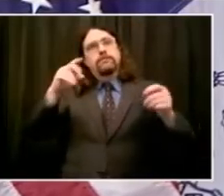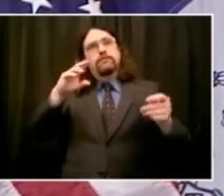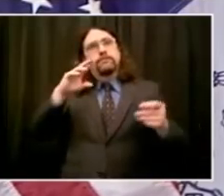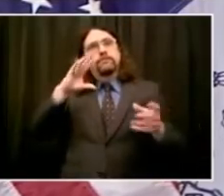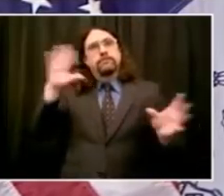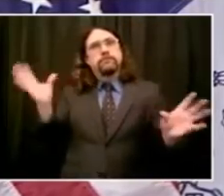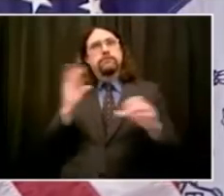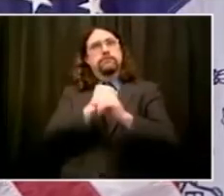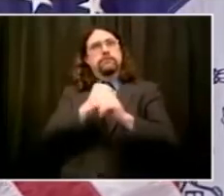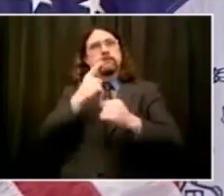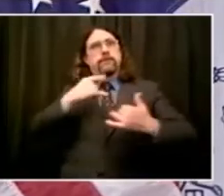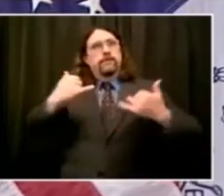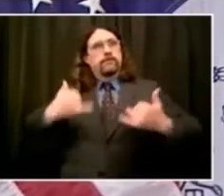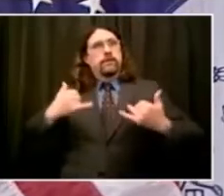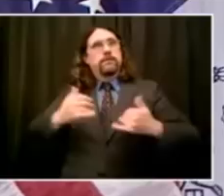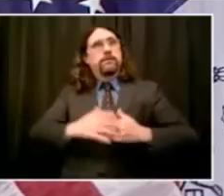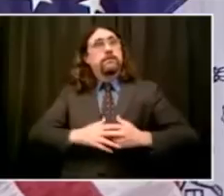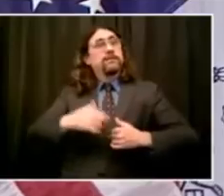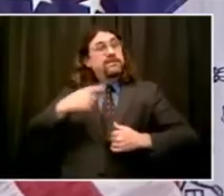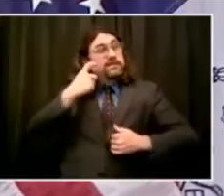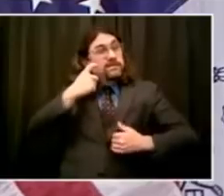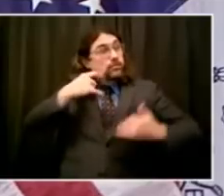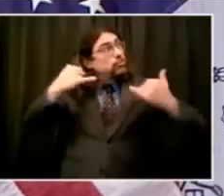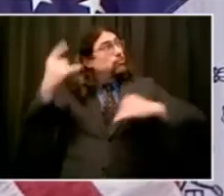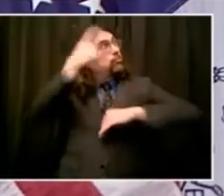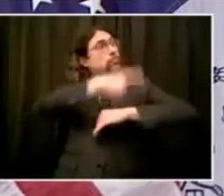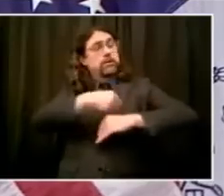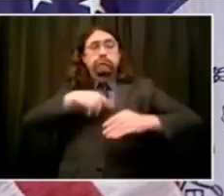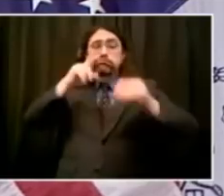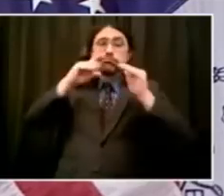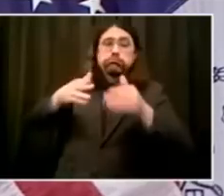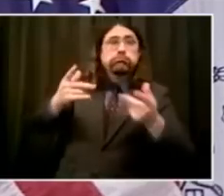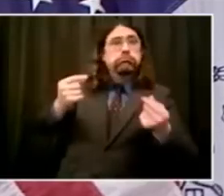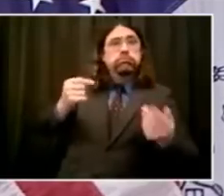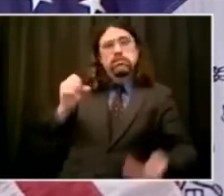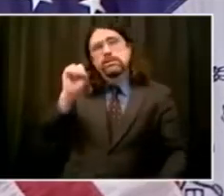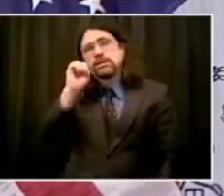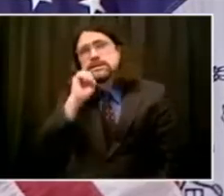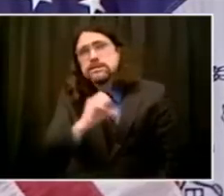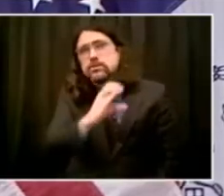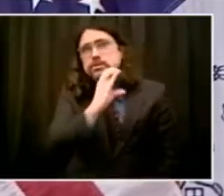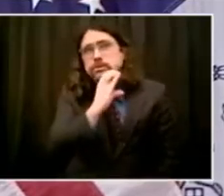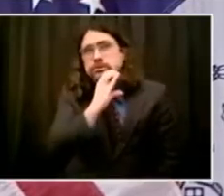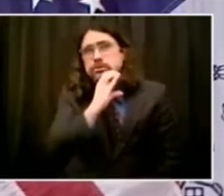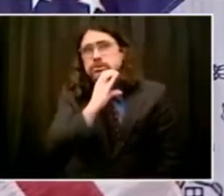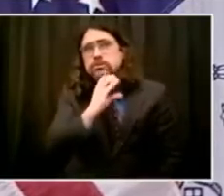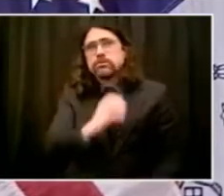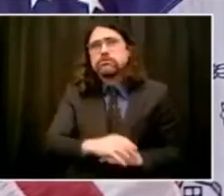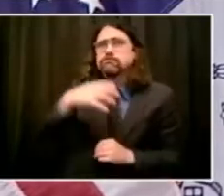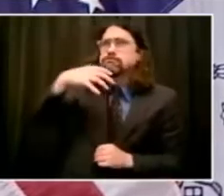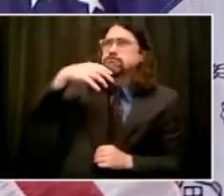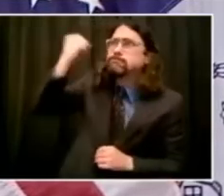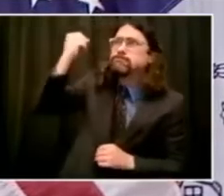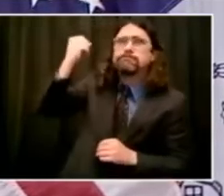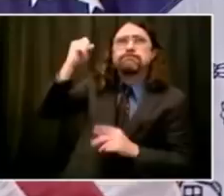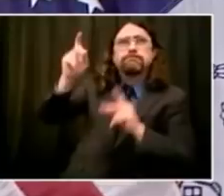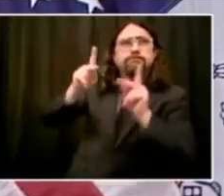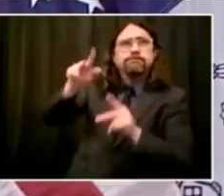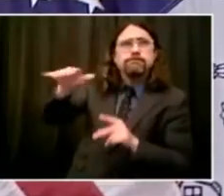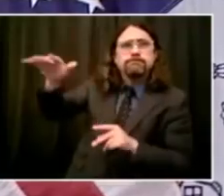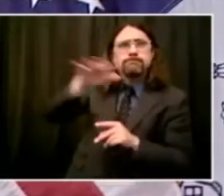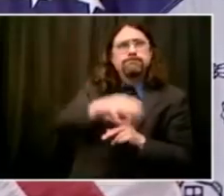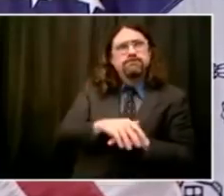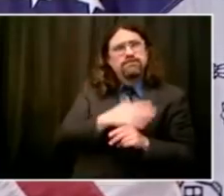Remember to connect with them. Remember to check in on them. Remember to ask them what help they need and do all you can for them. New